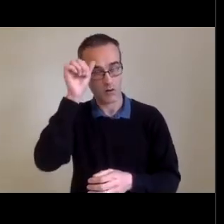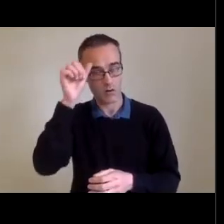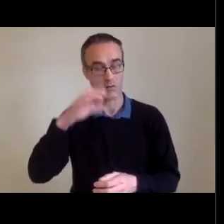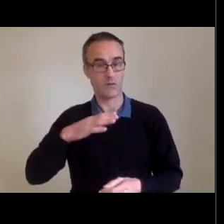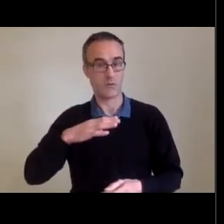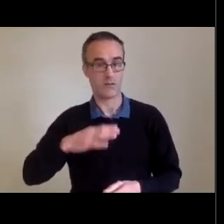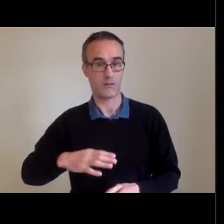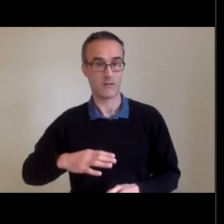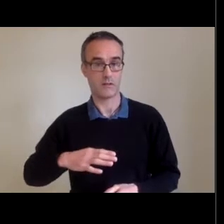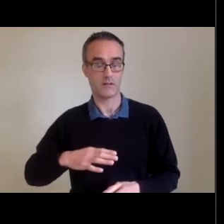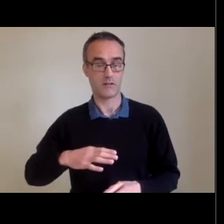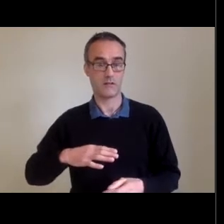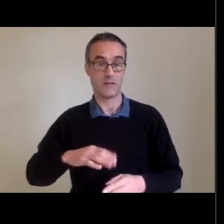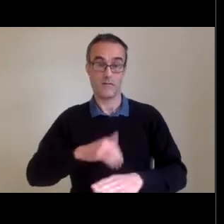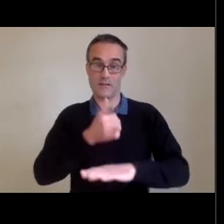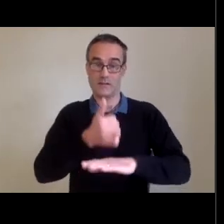unit